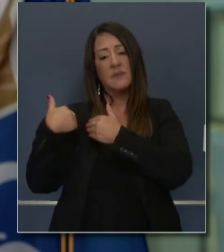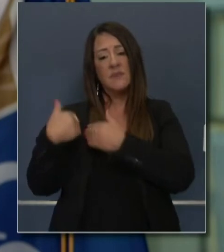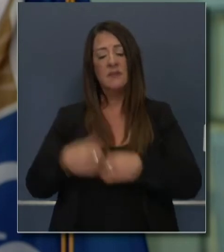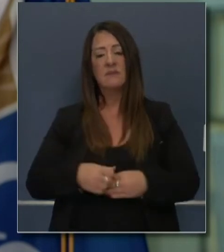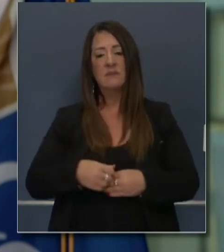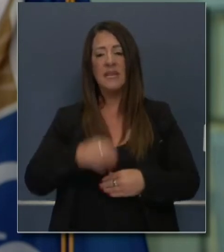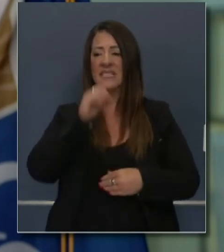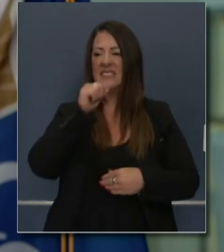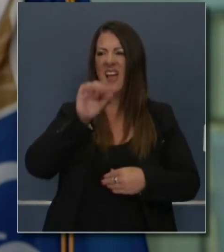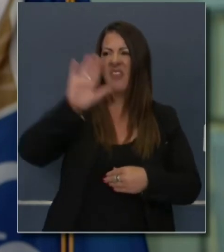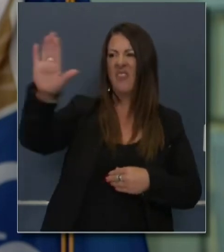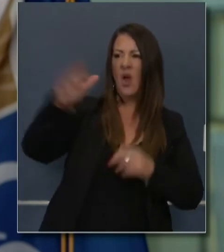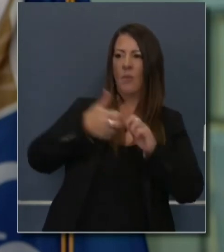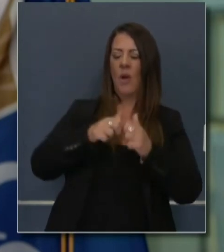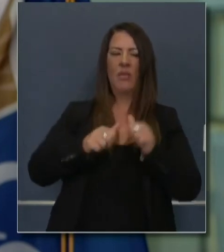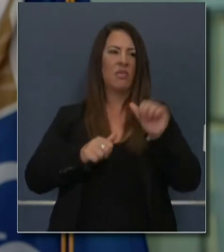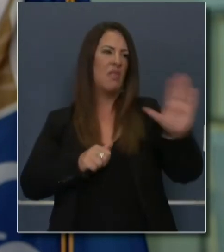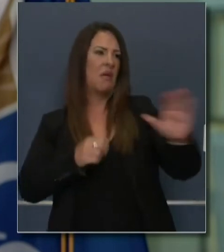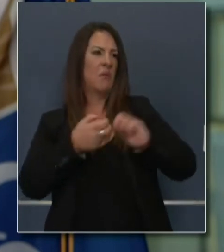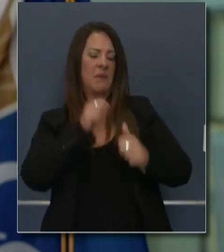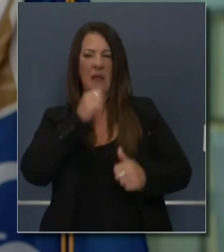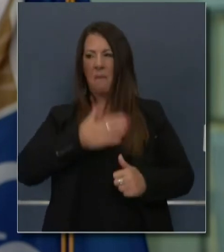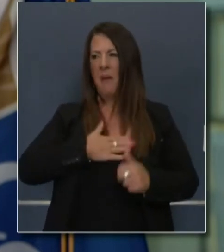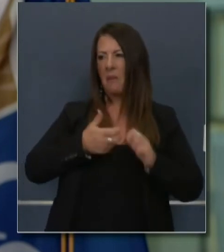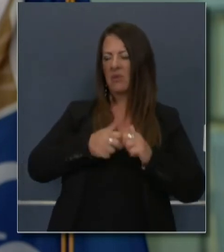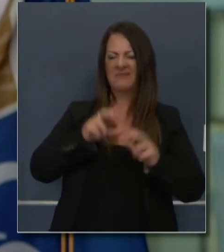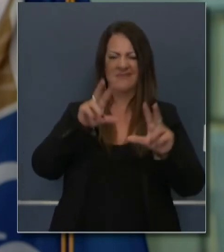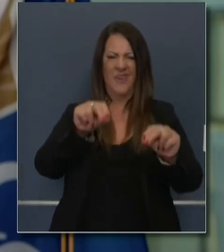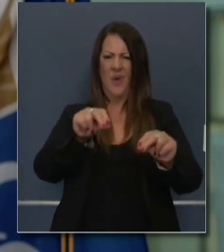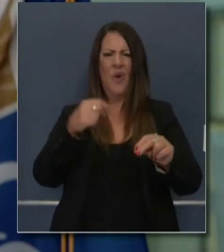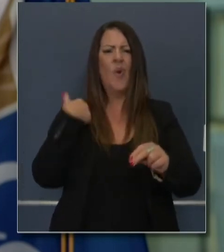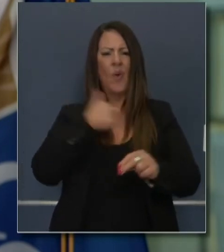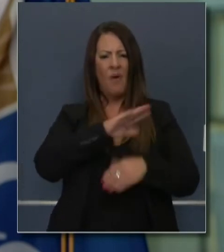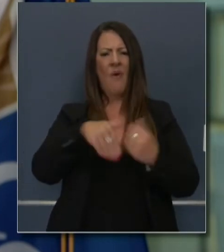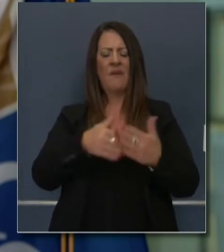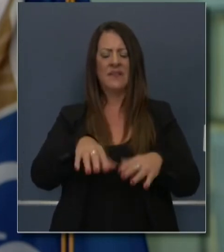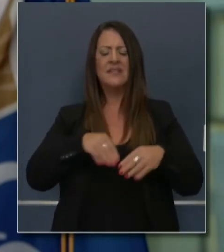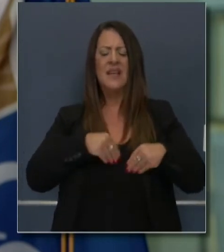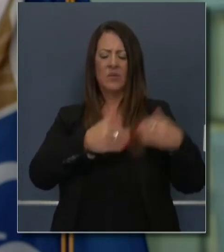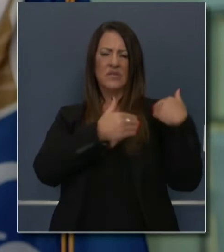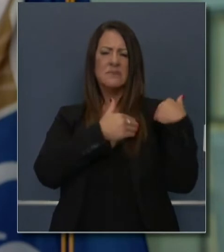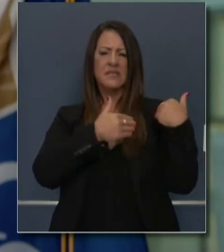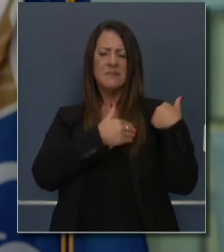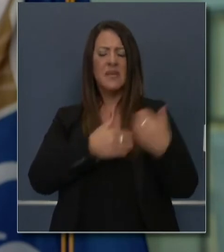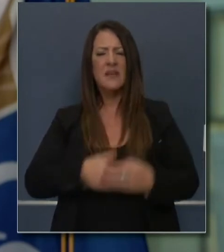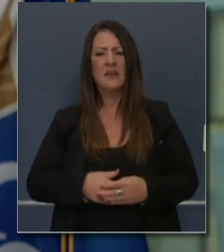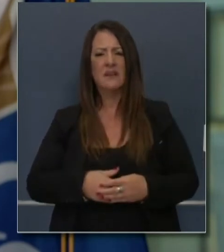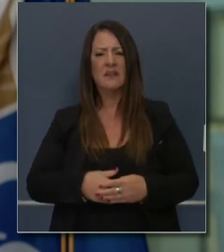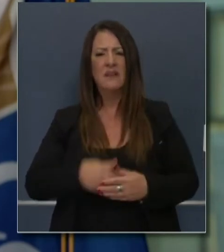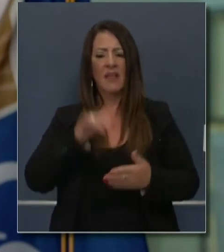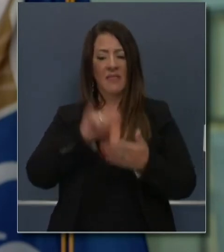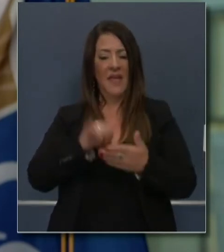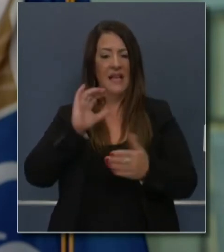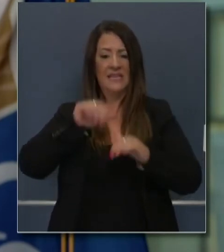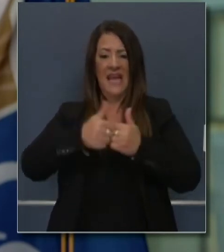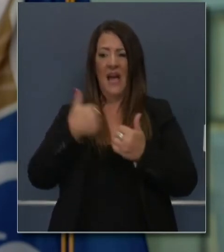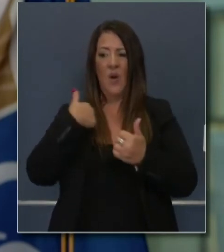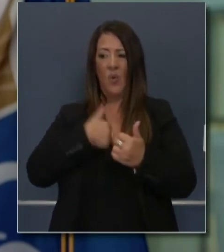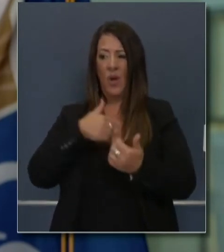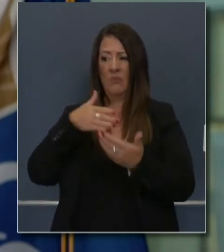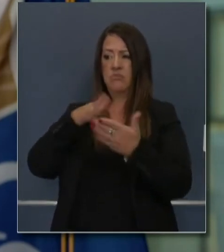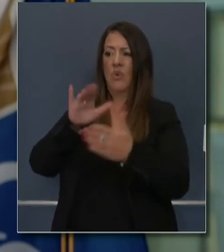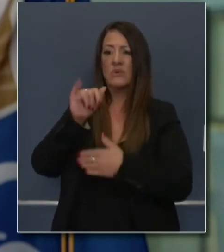problem. This is not another city's problem. It's not another county's problem. We're going to take responsibility. We have a role to play. That's our approach on housing as